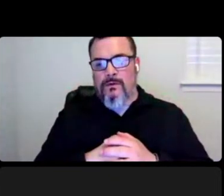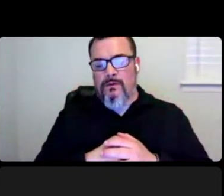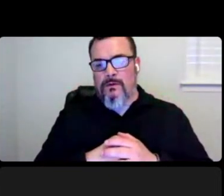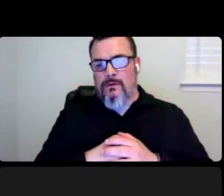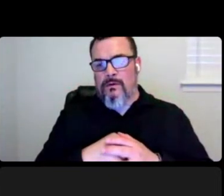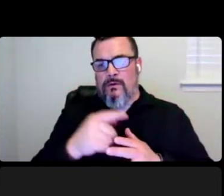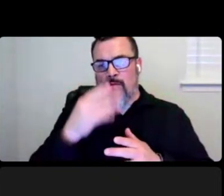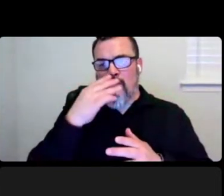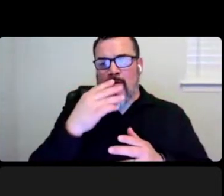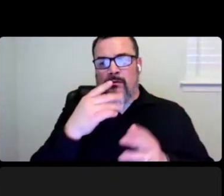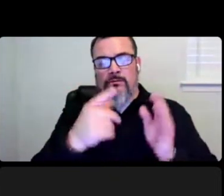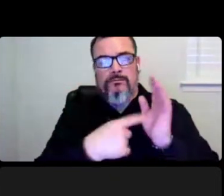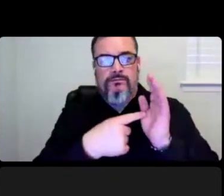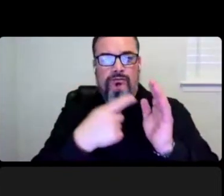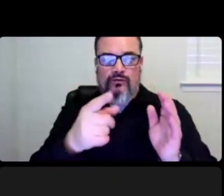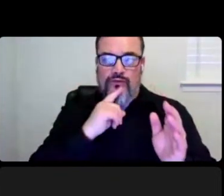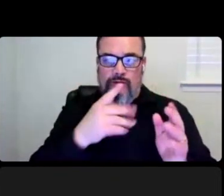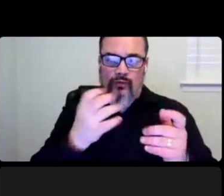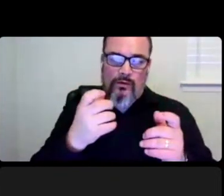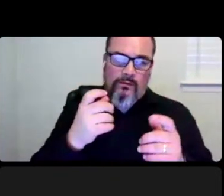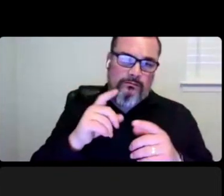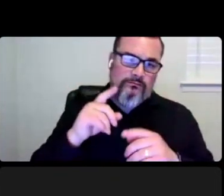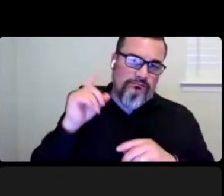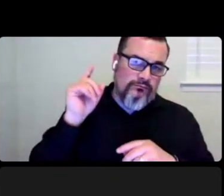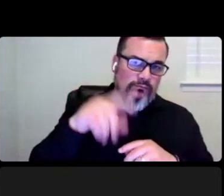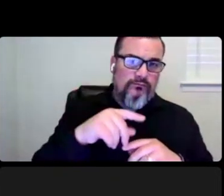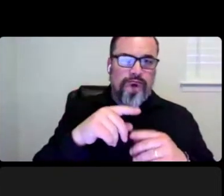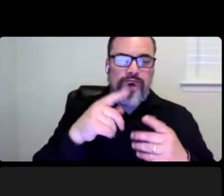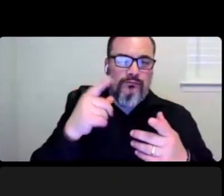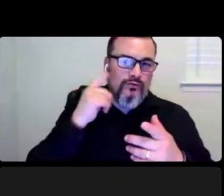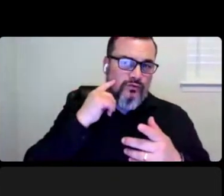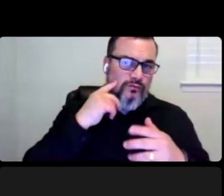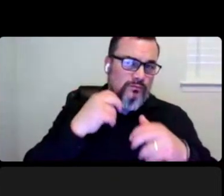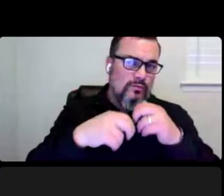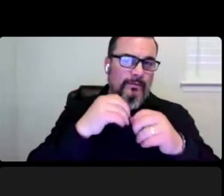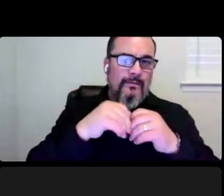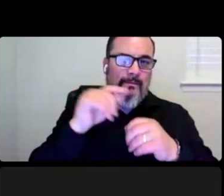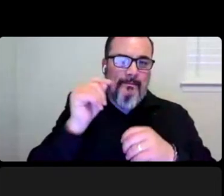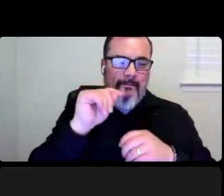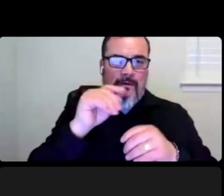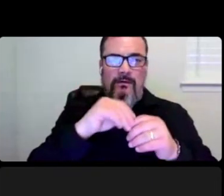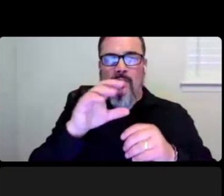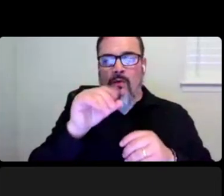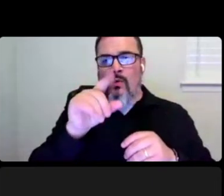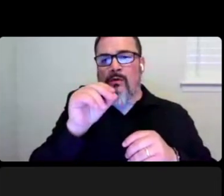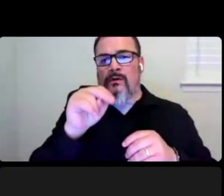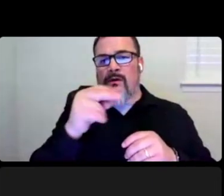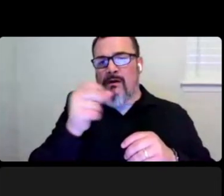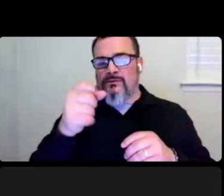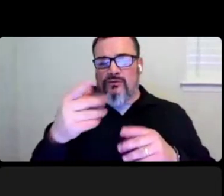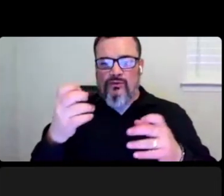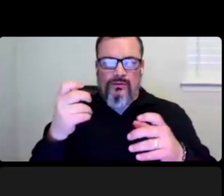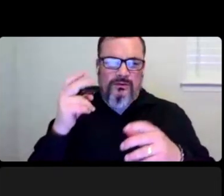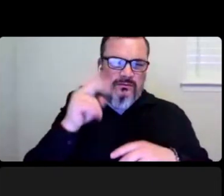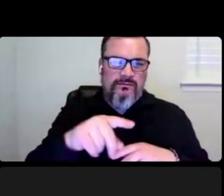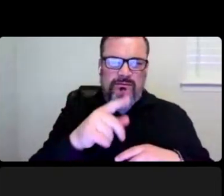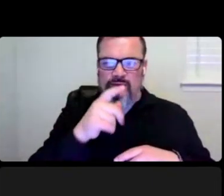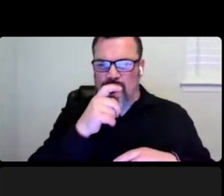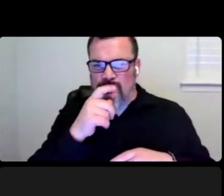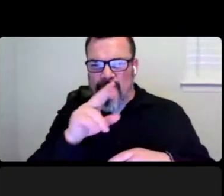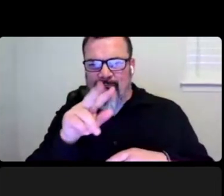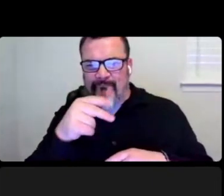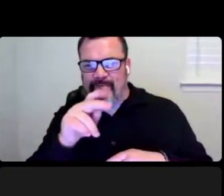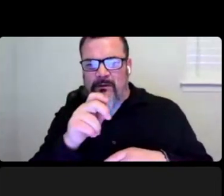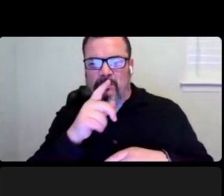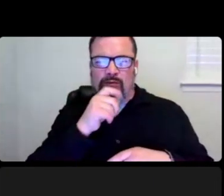You know, there are times when you really want to go down there and, you know, you've heard there's a problem in the bathrooms at Colton High School, and you want to go down there and see who's vaping and who isn't,